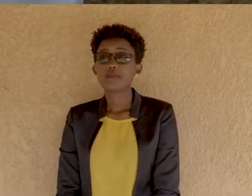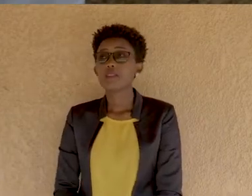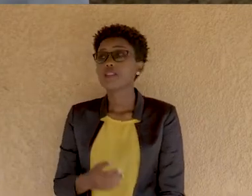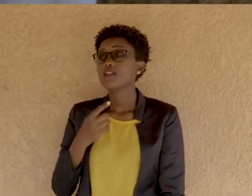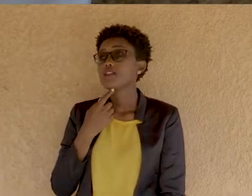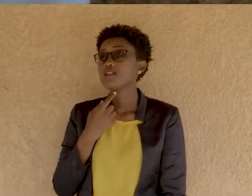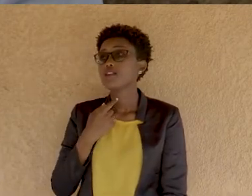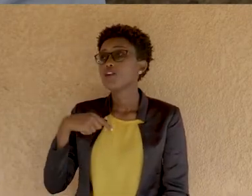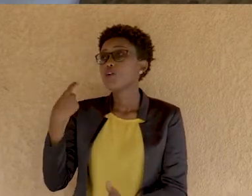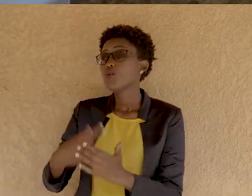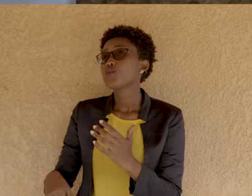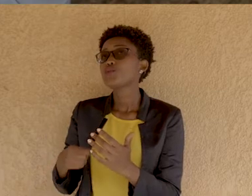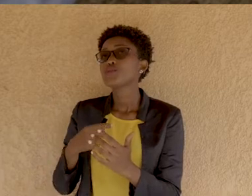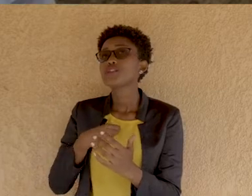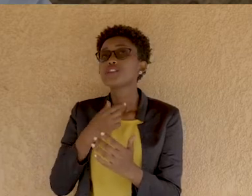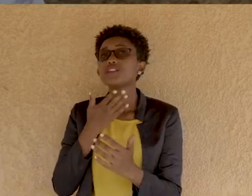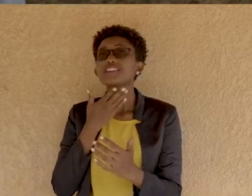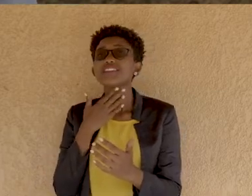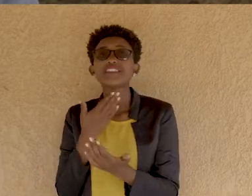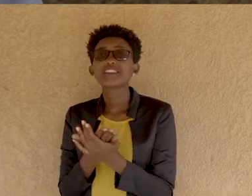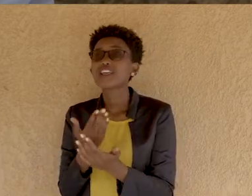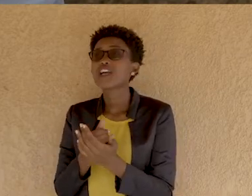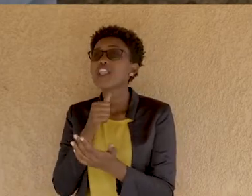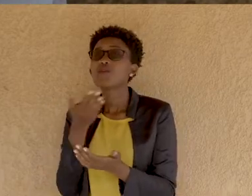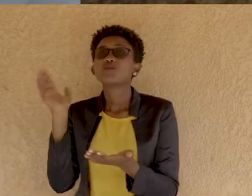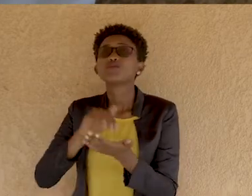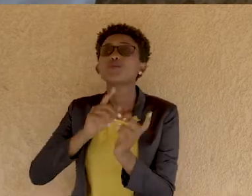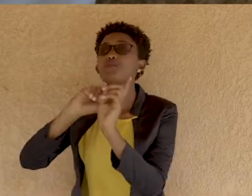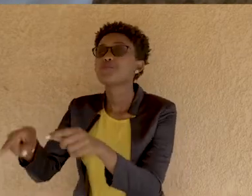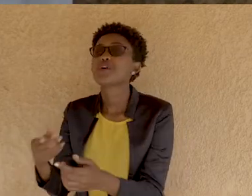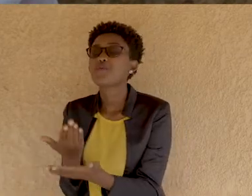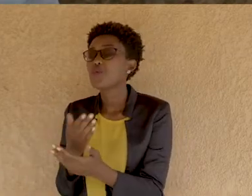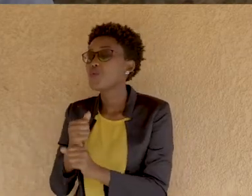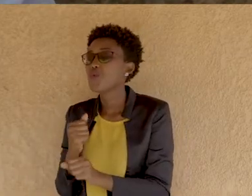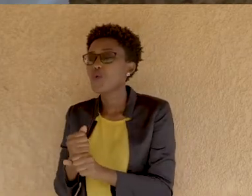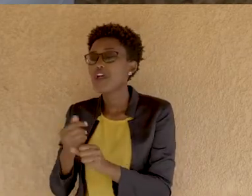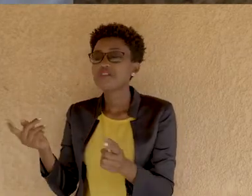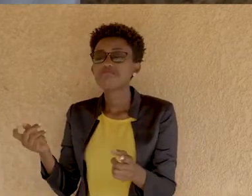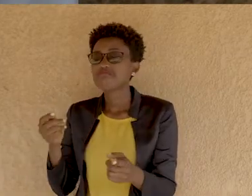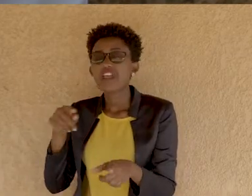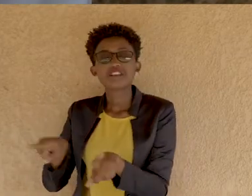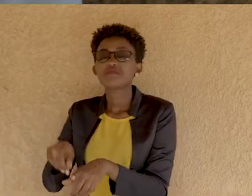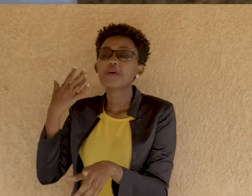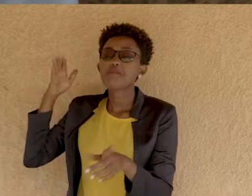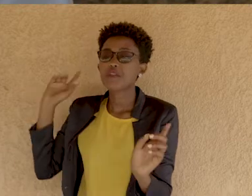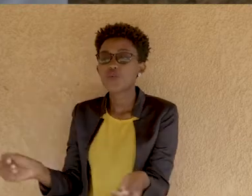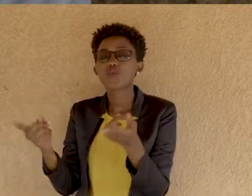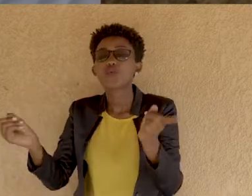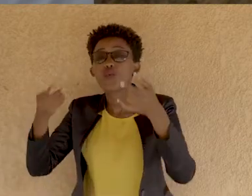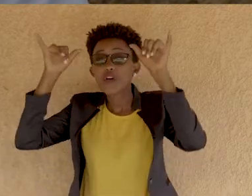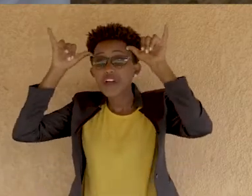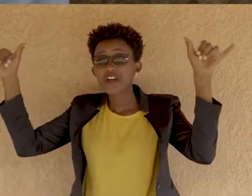icyo ntashaka ni ko mfite ubumuga ndumva ntashaka kongera kujya kuba umushumba kuragira inka no gutema. I don't want to go back